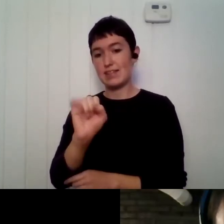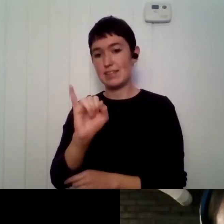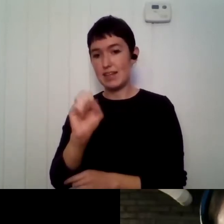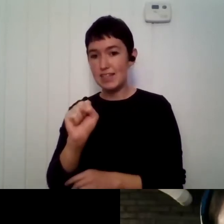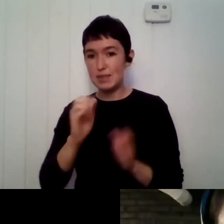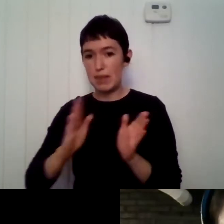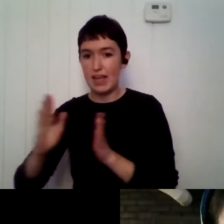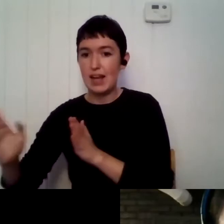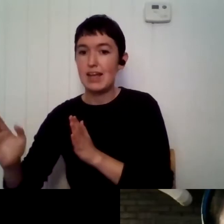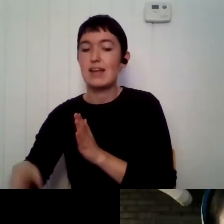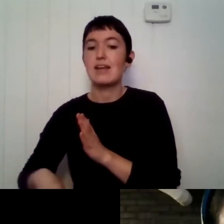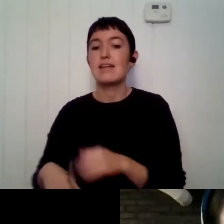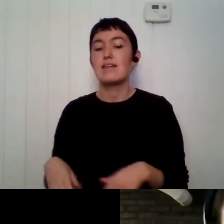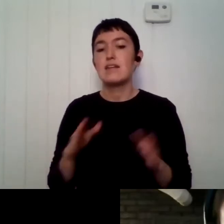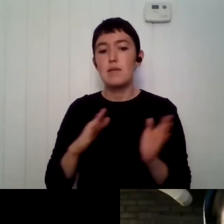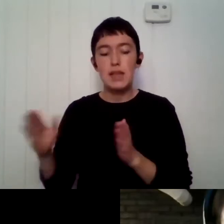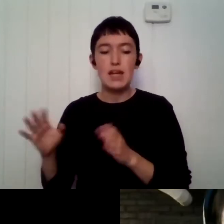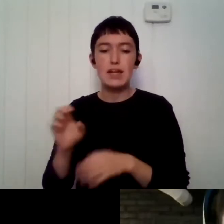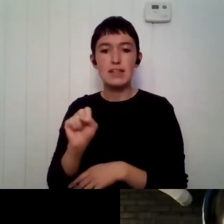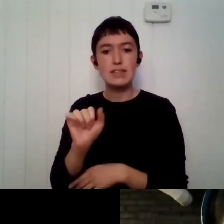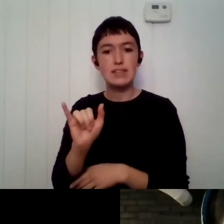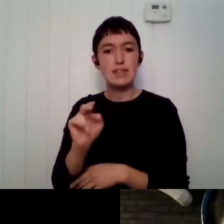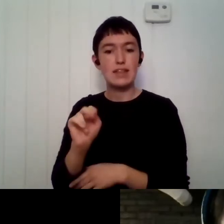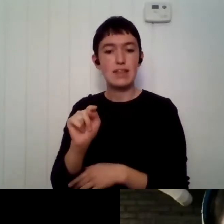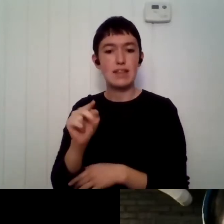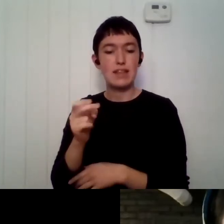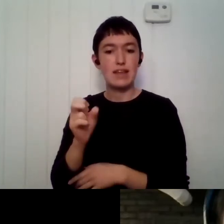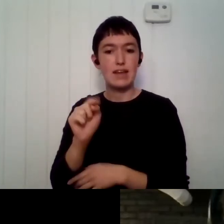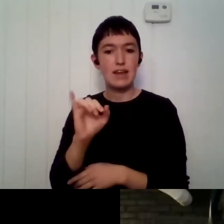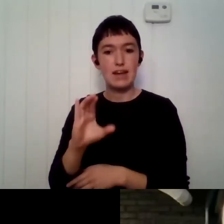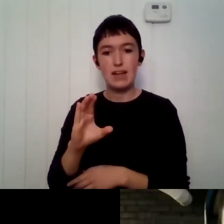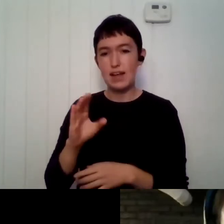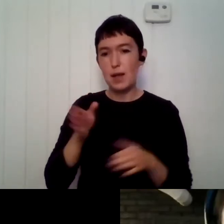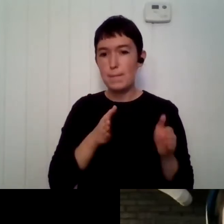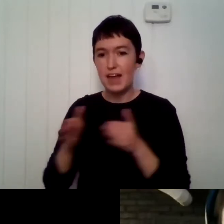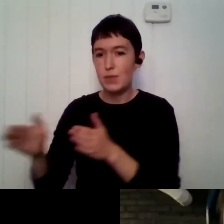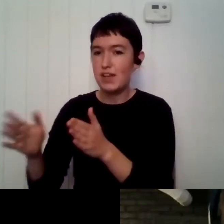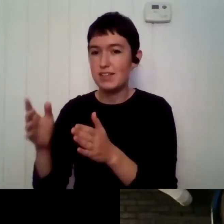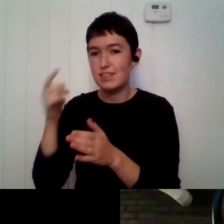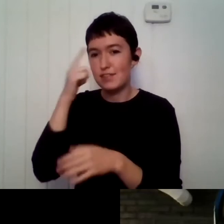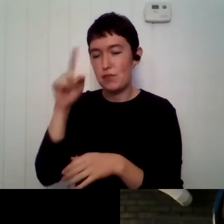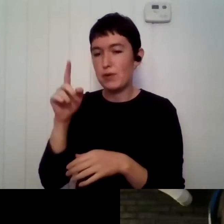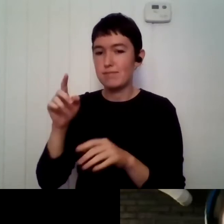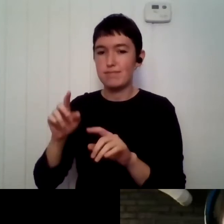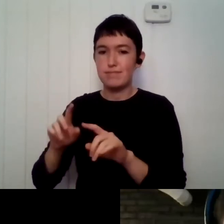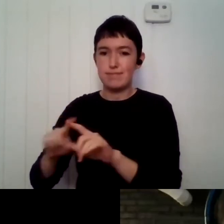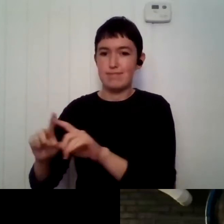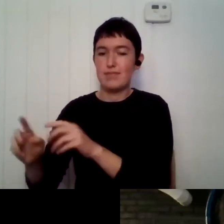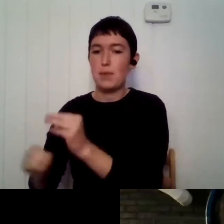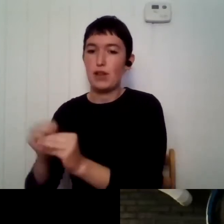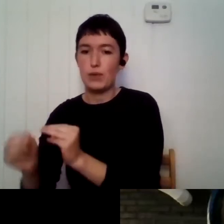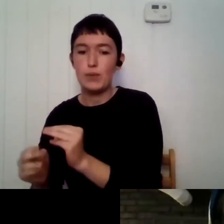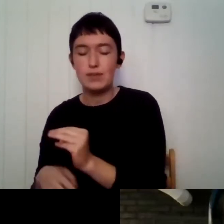pathways to other molecules, so which you generate computationally. So you actually have a recipe for how to make